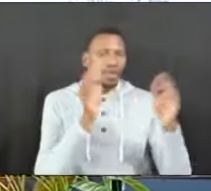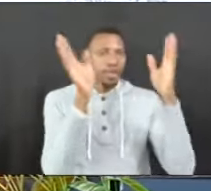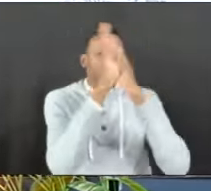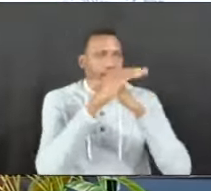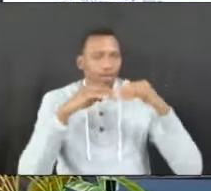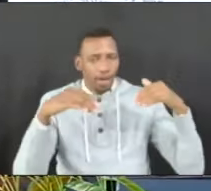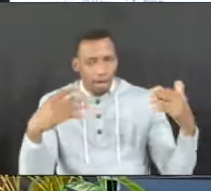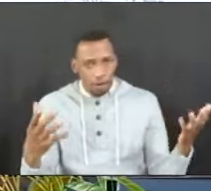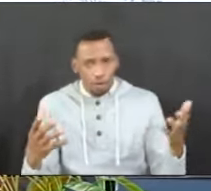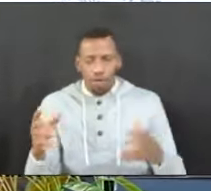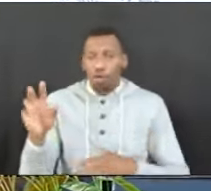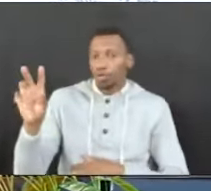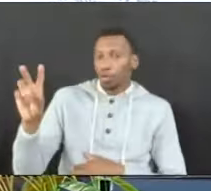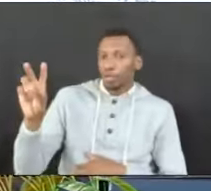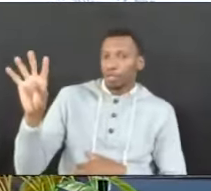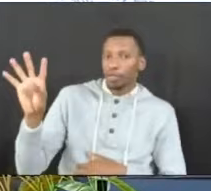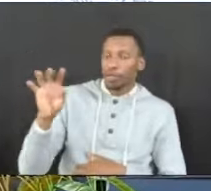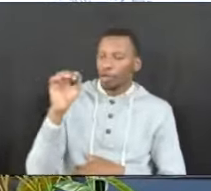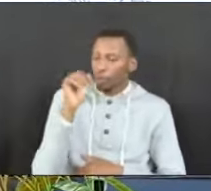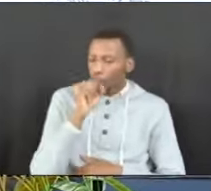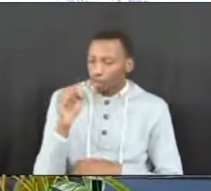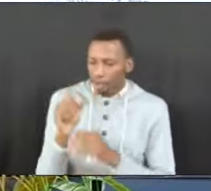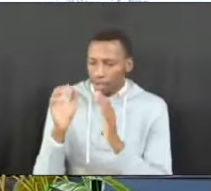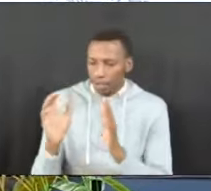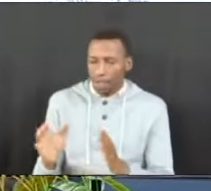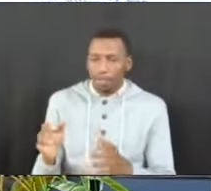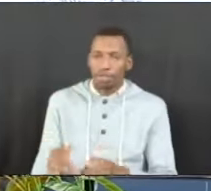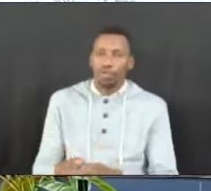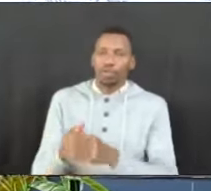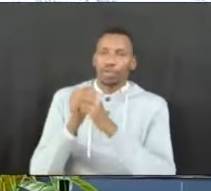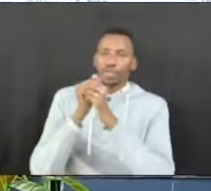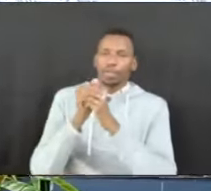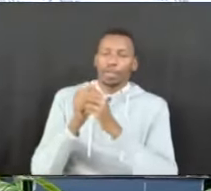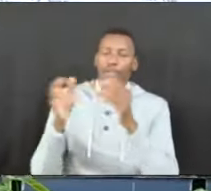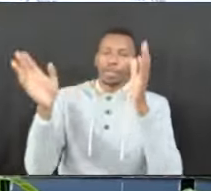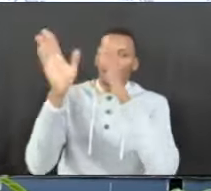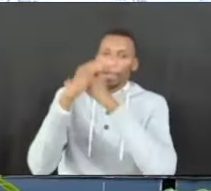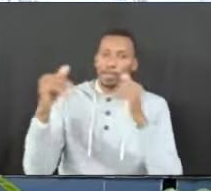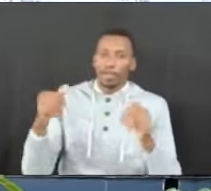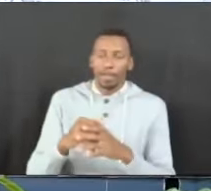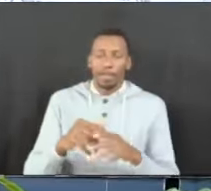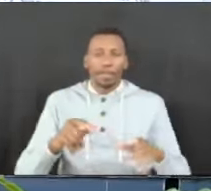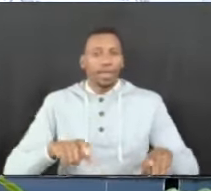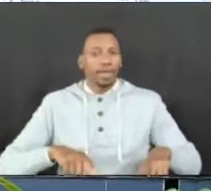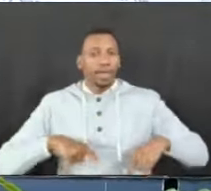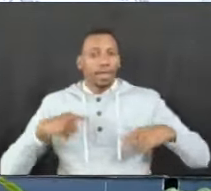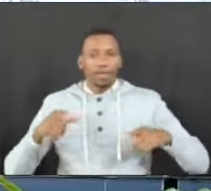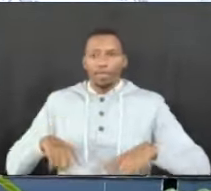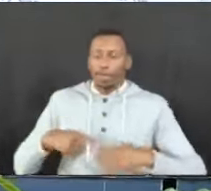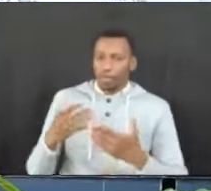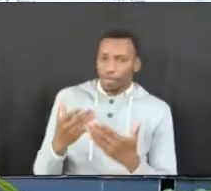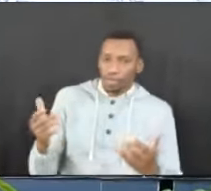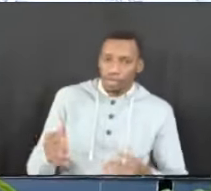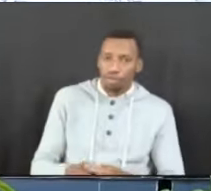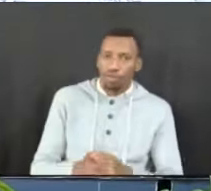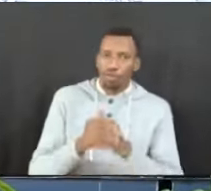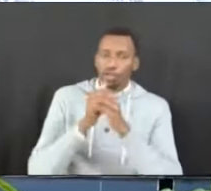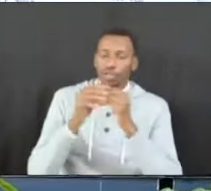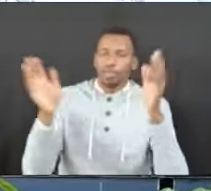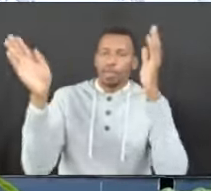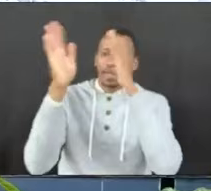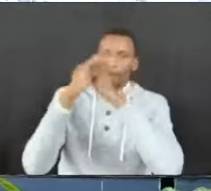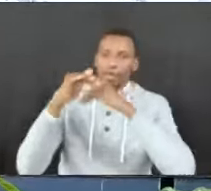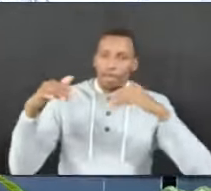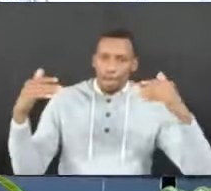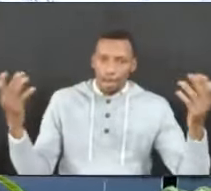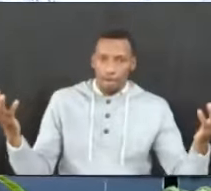heaven, how the living creatures worship in heaven, and hopefully that we may emulate the kind of